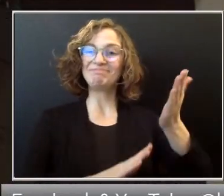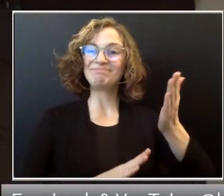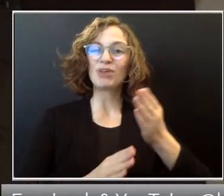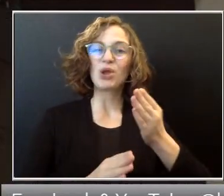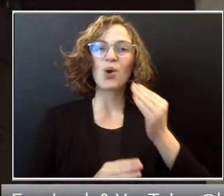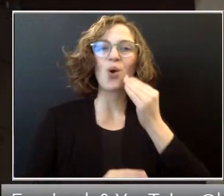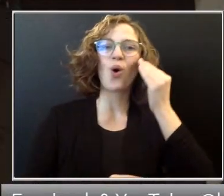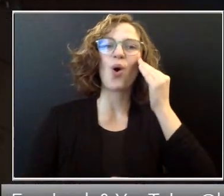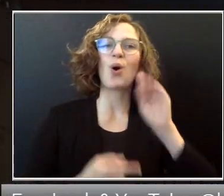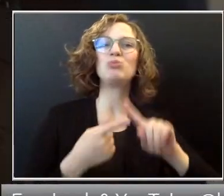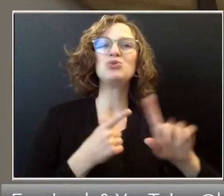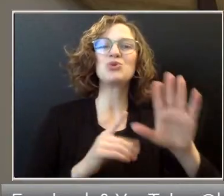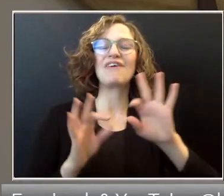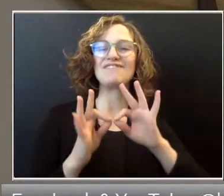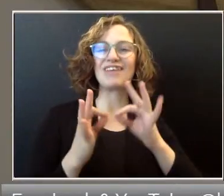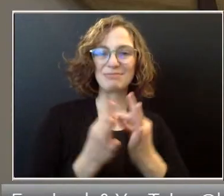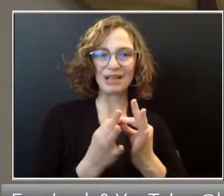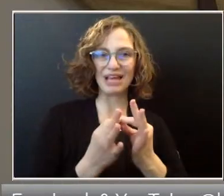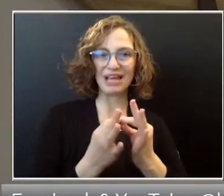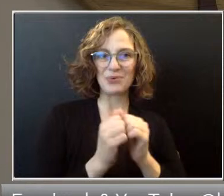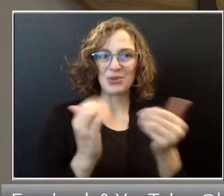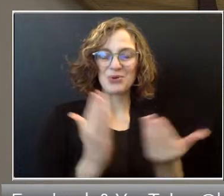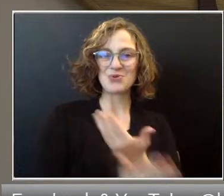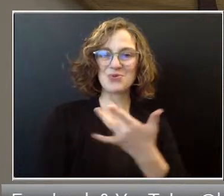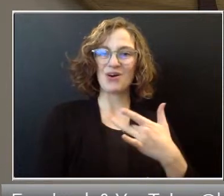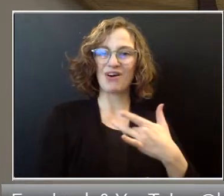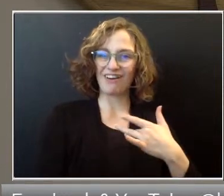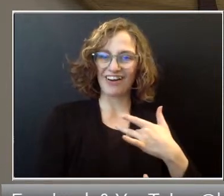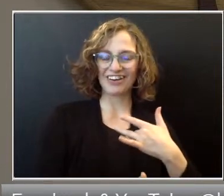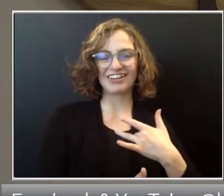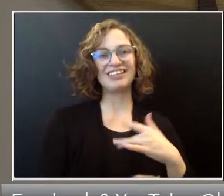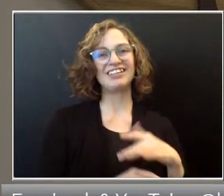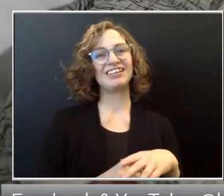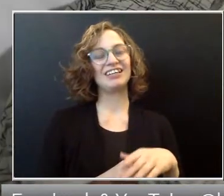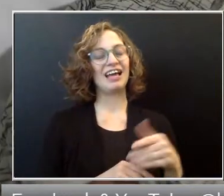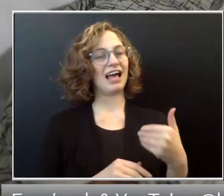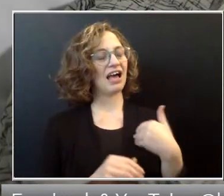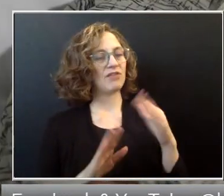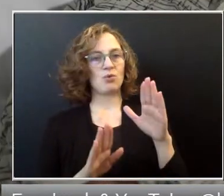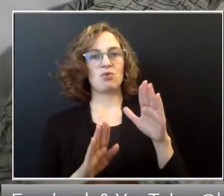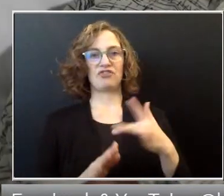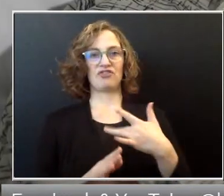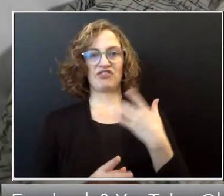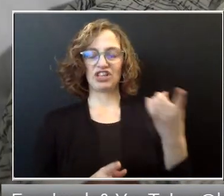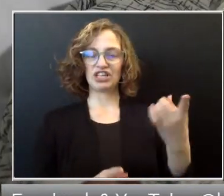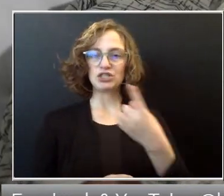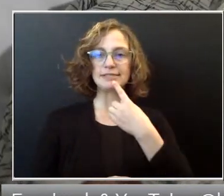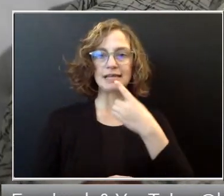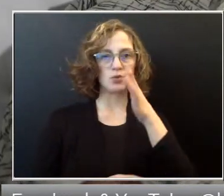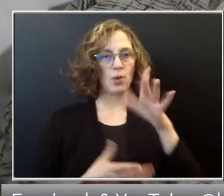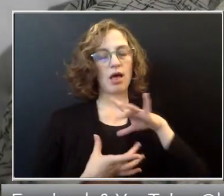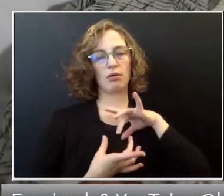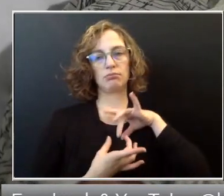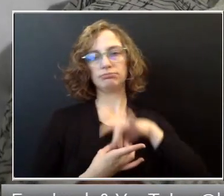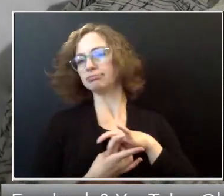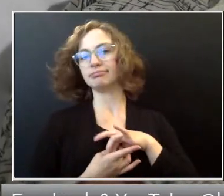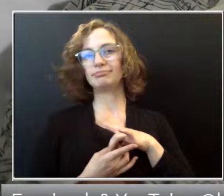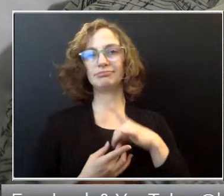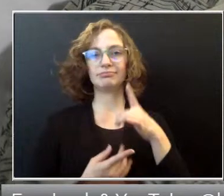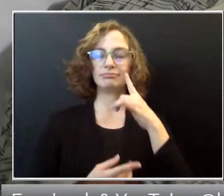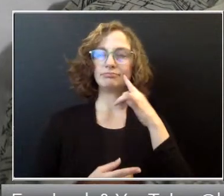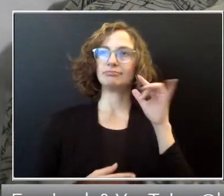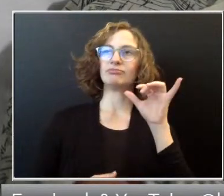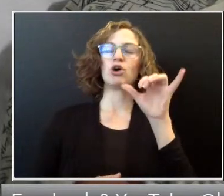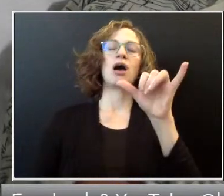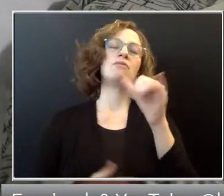life, she has another feeling that Archie says will forever be part of her. I am forever grateful.